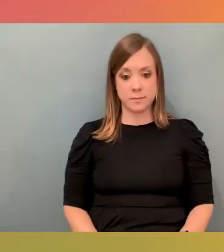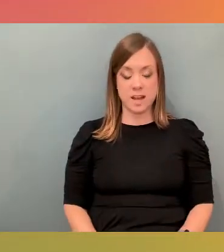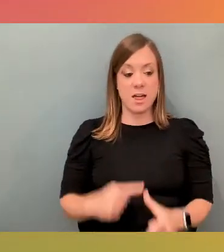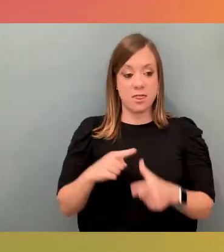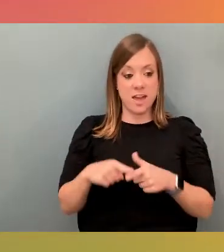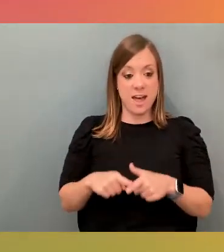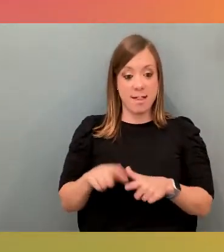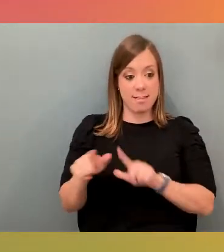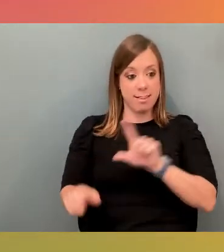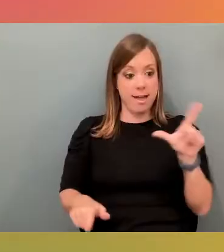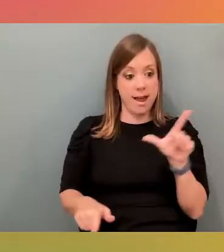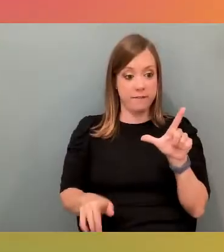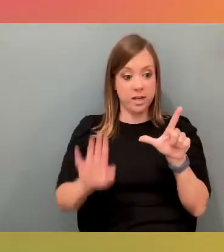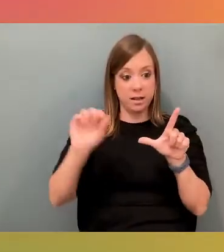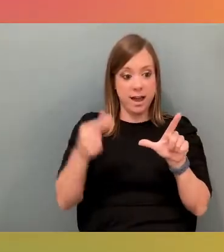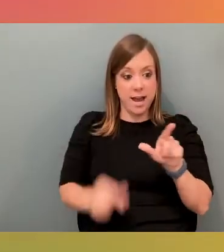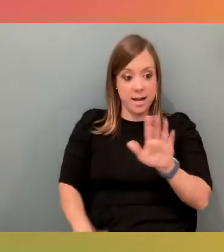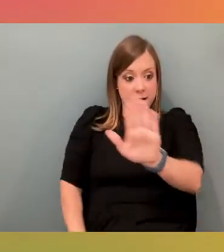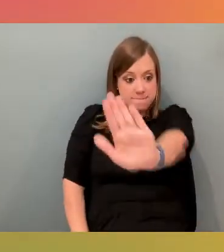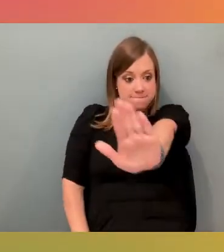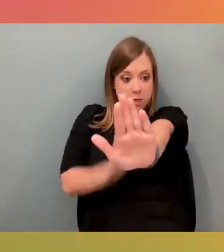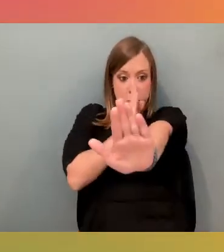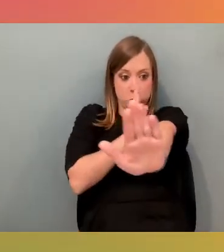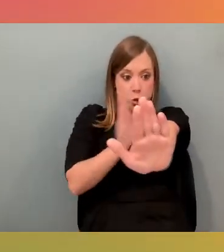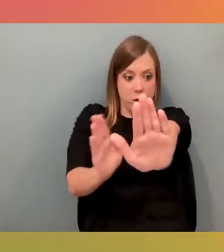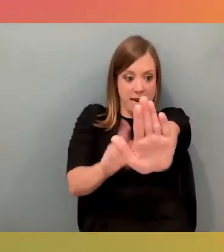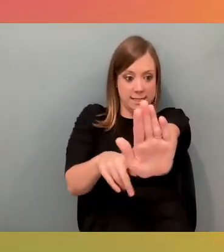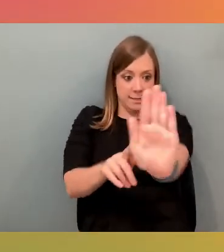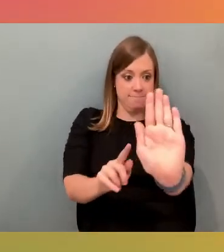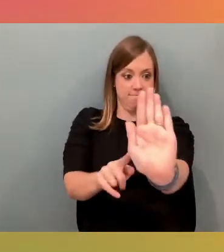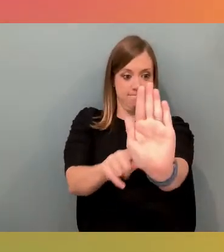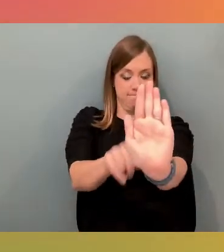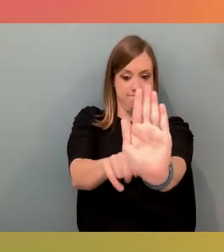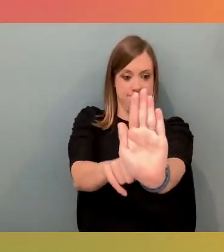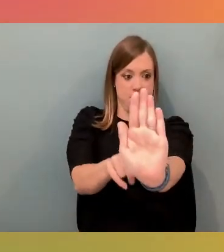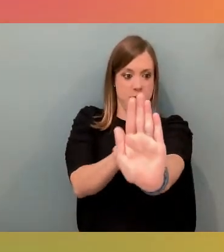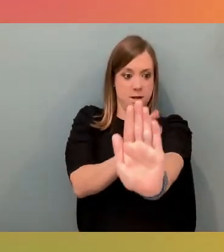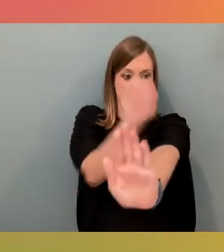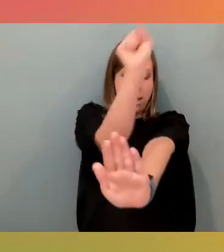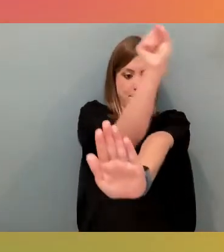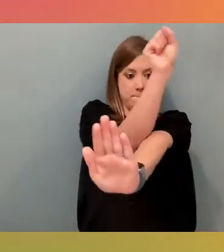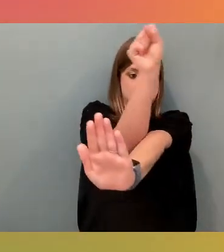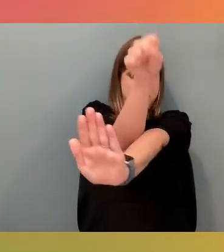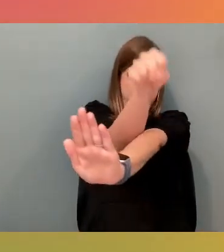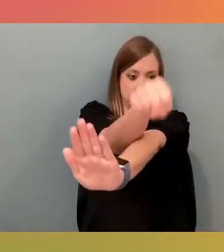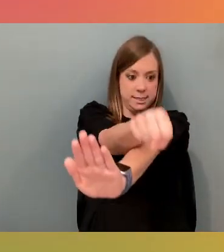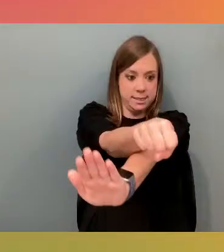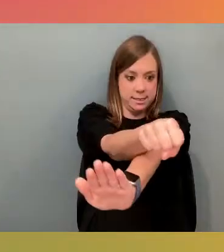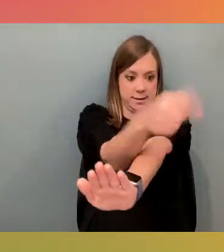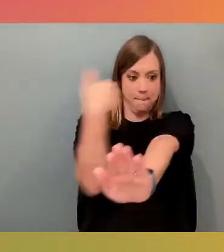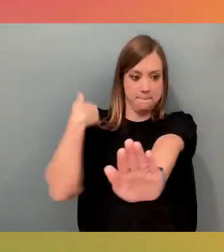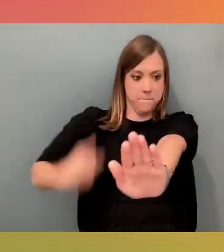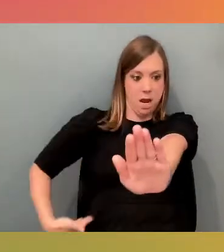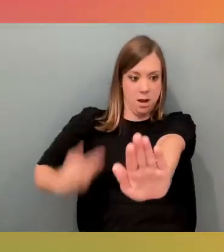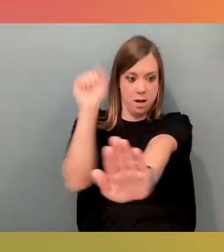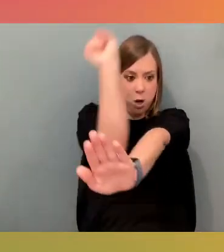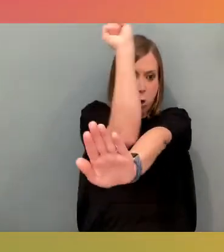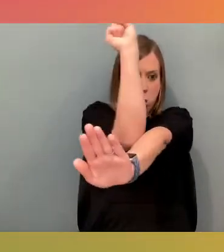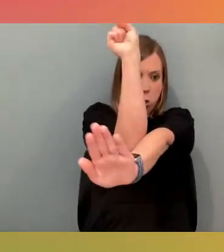variation. One breath right here, beautiful, hinging at the hips. Inhale, finding that warrior one.